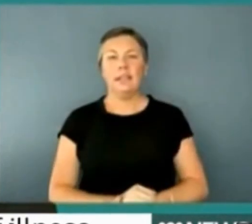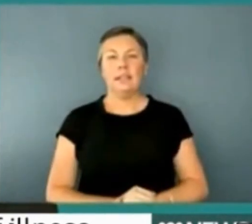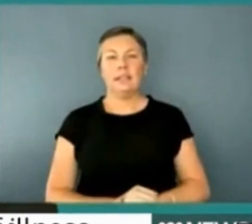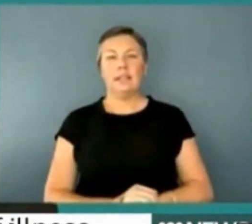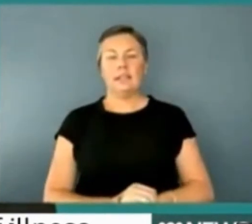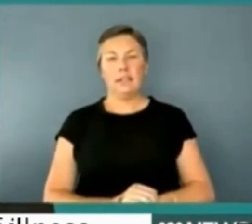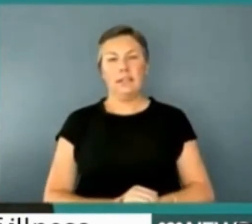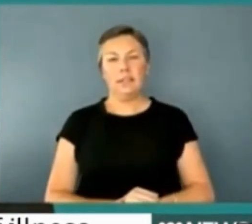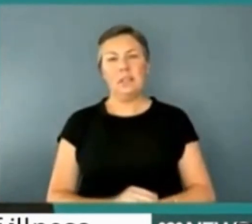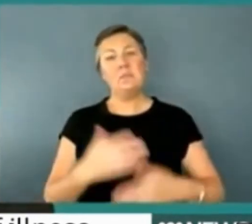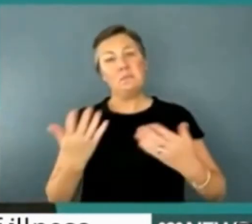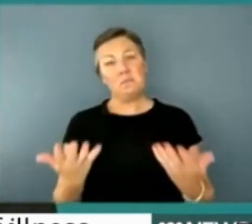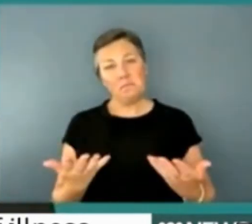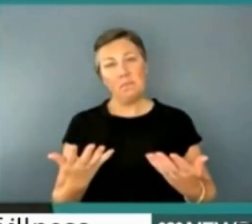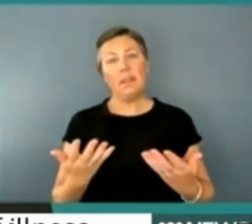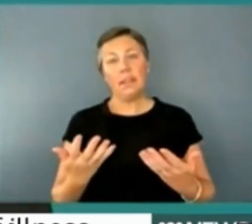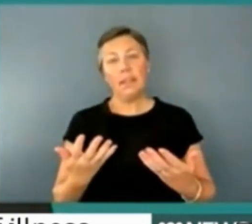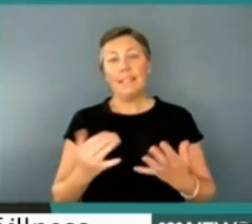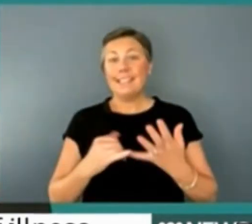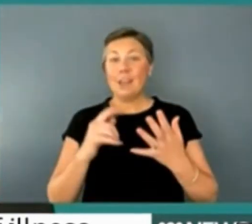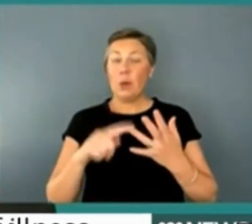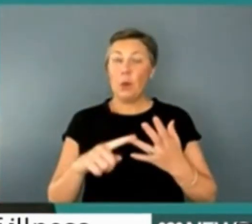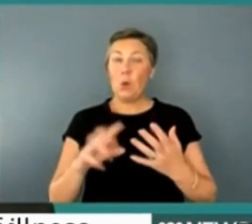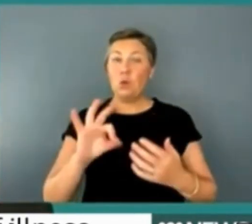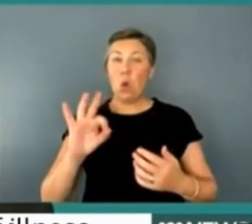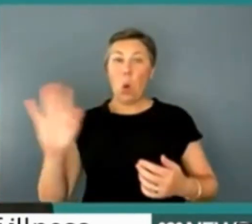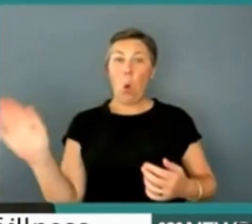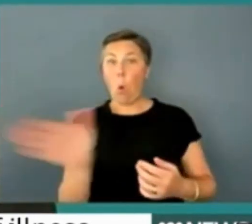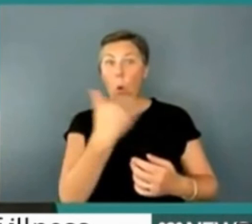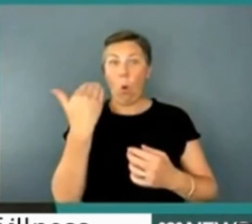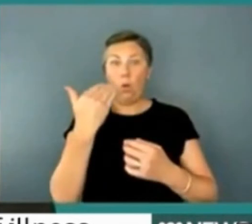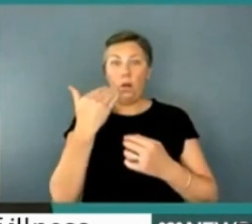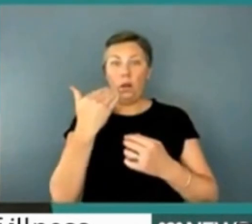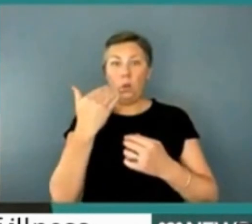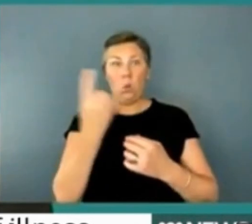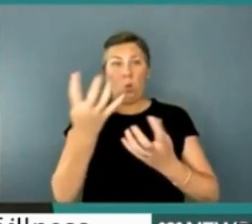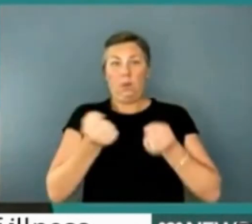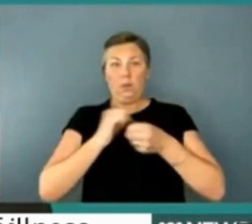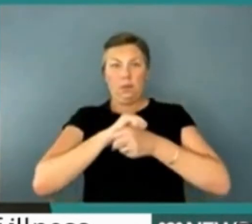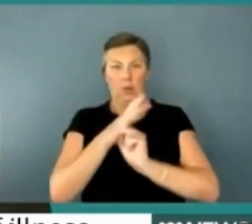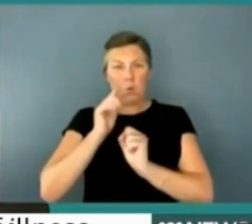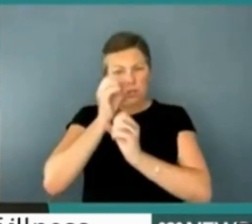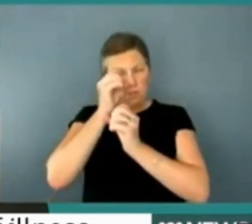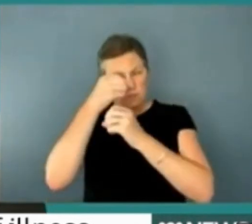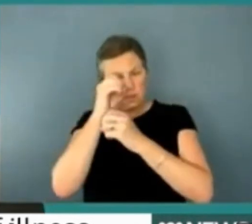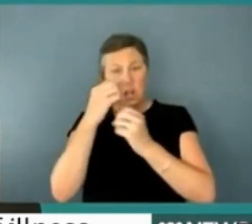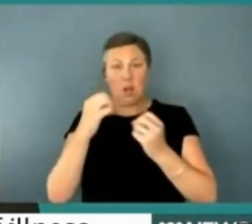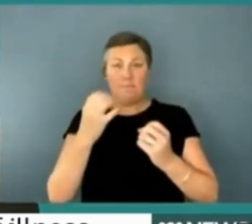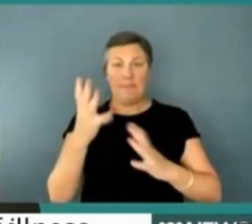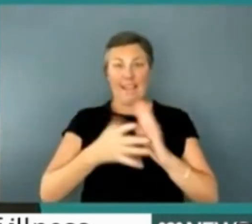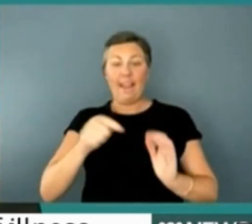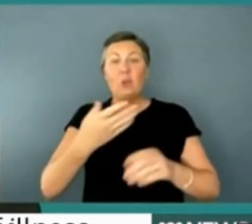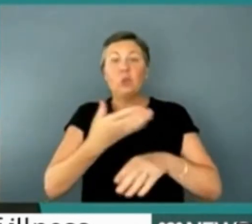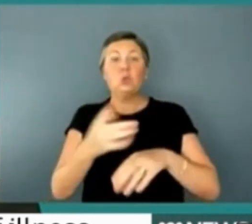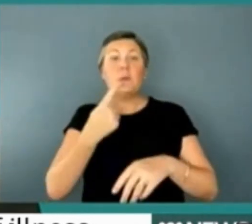it's not every genomic analysis. So how widespread this virus is still not clear. There are a range